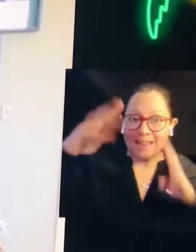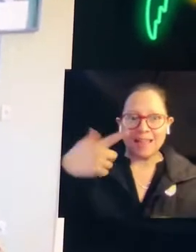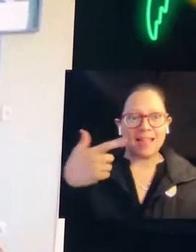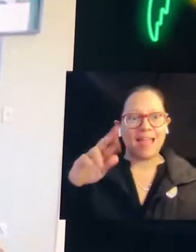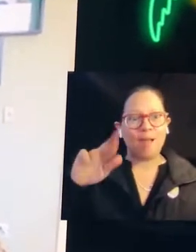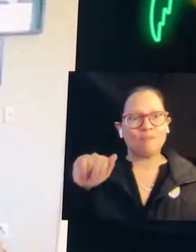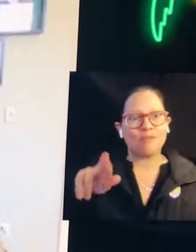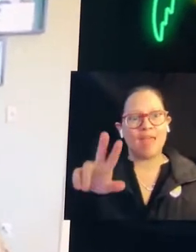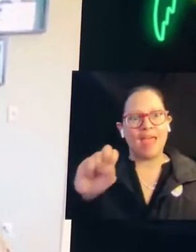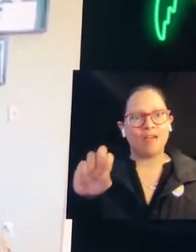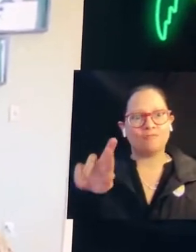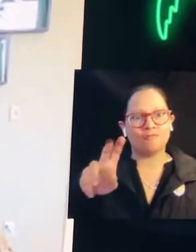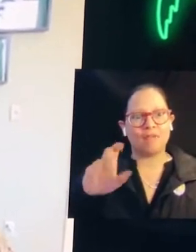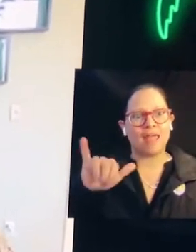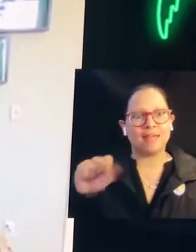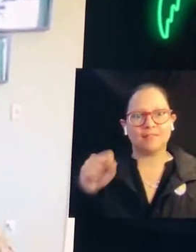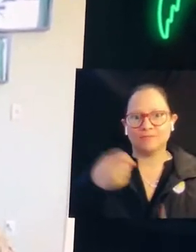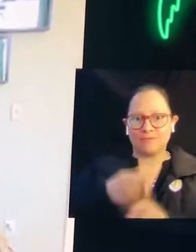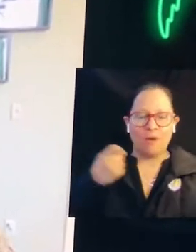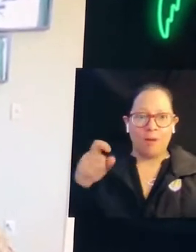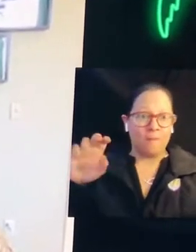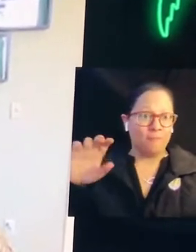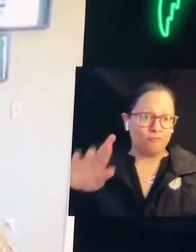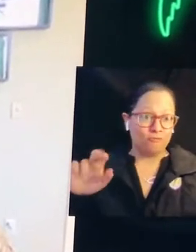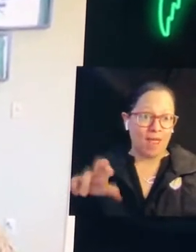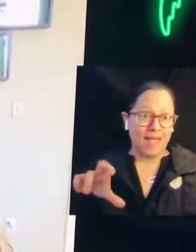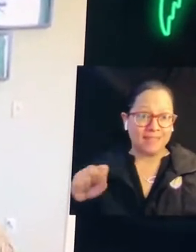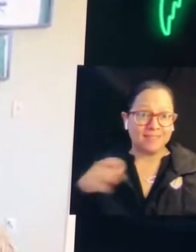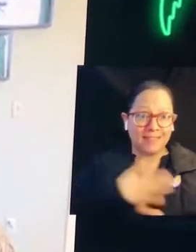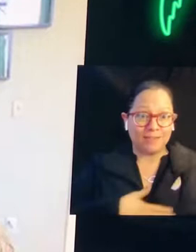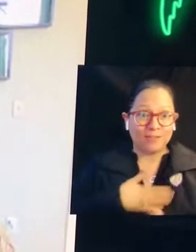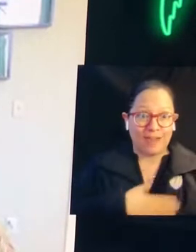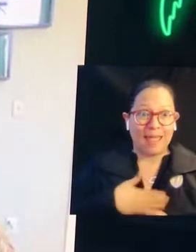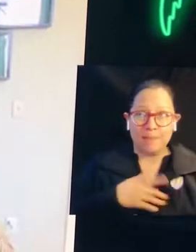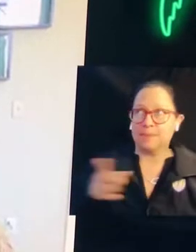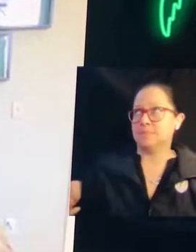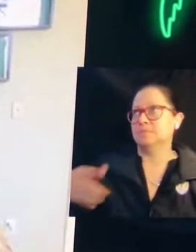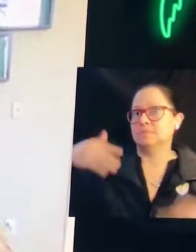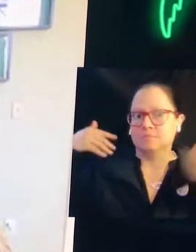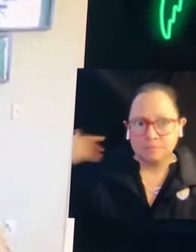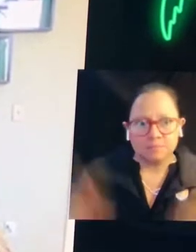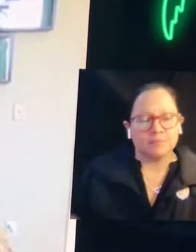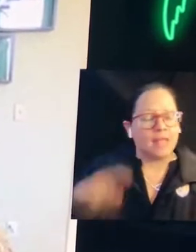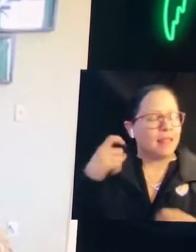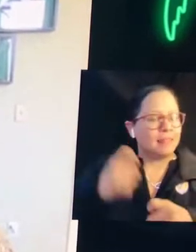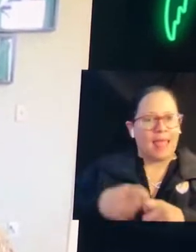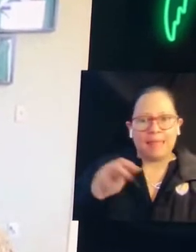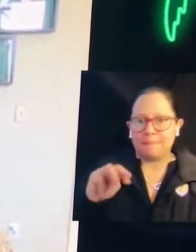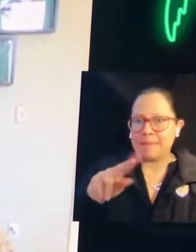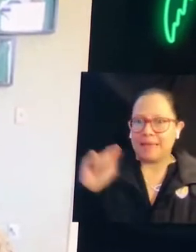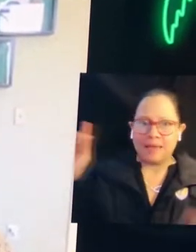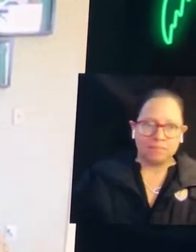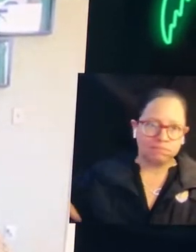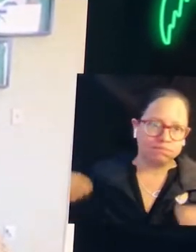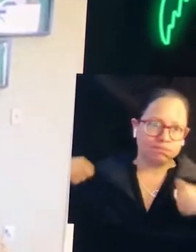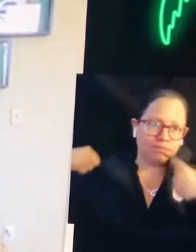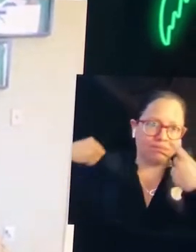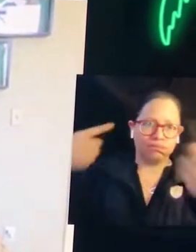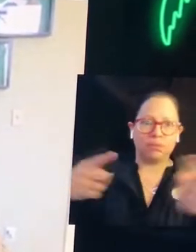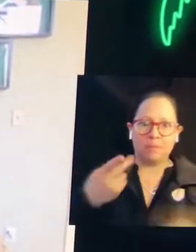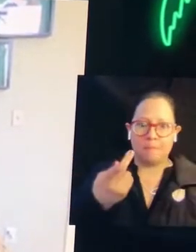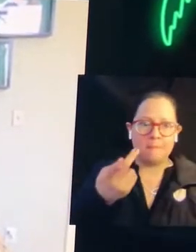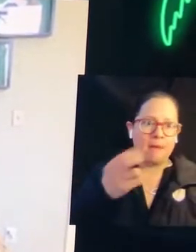Entertainment here with us today, who's a true pioneer in Latin media and PR entertainment.